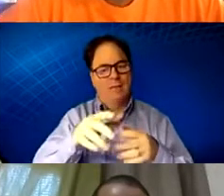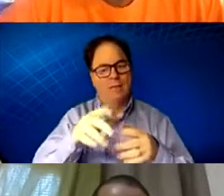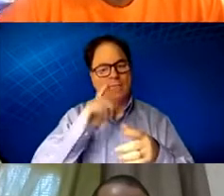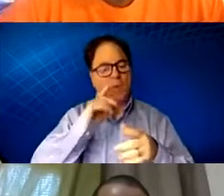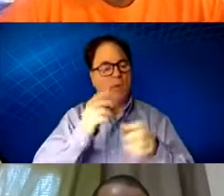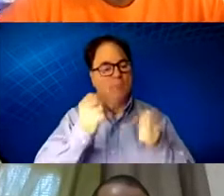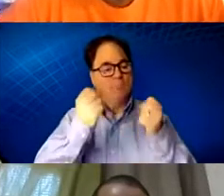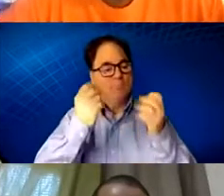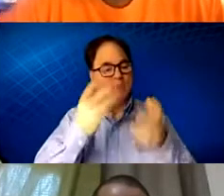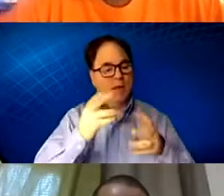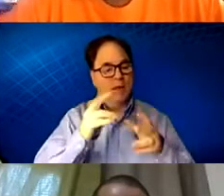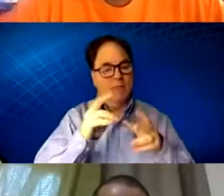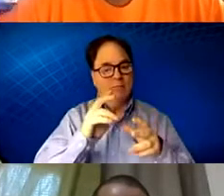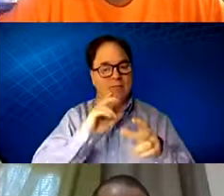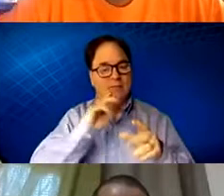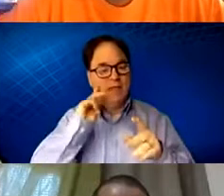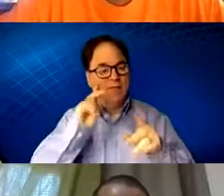he's saying,